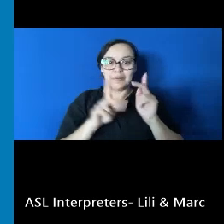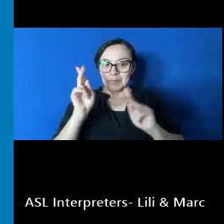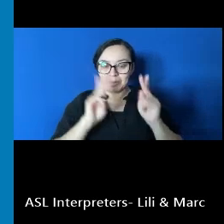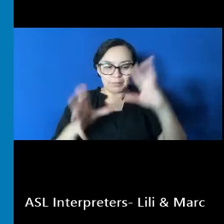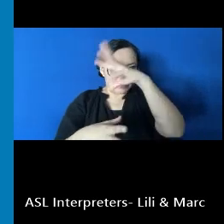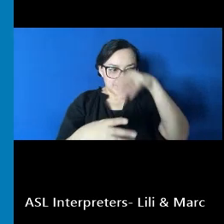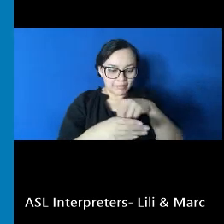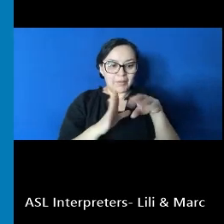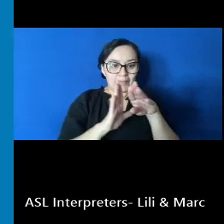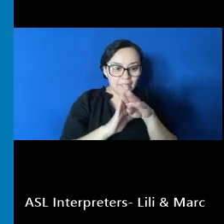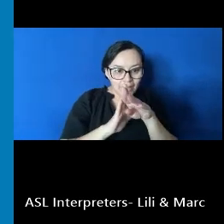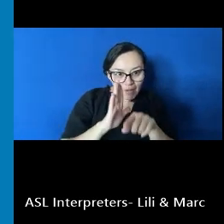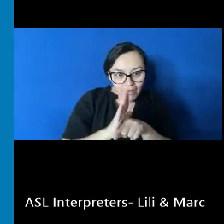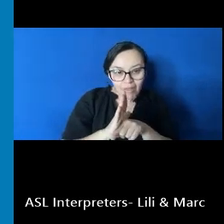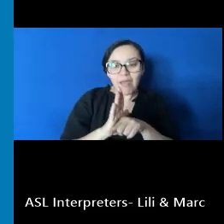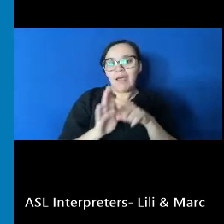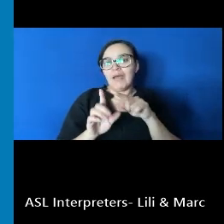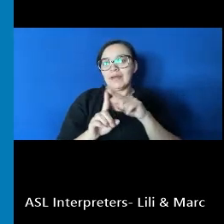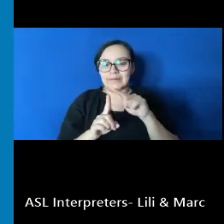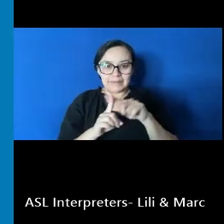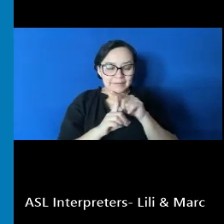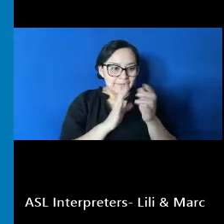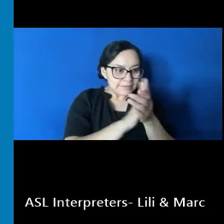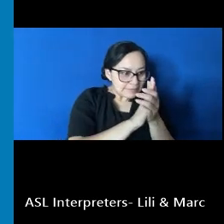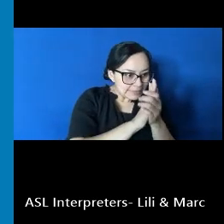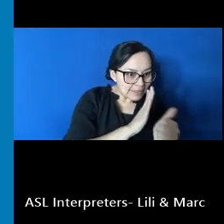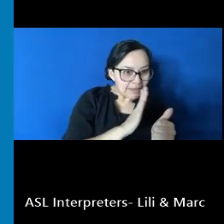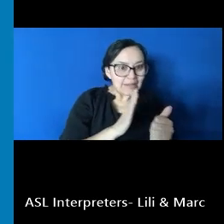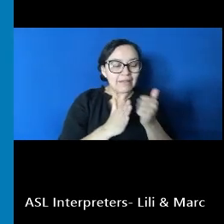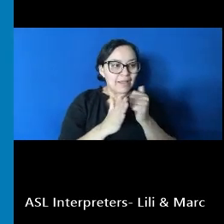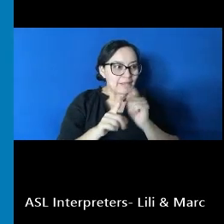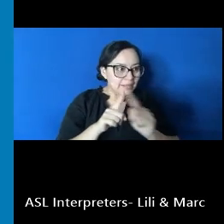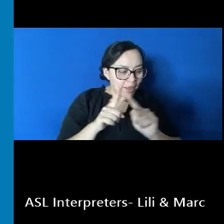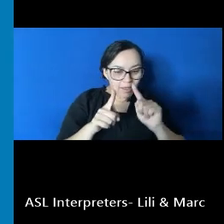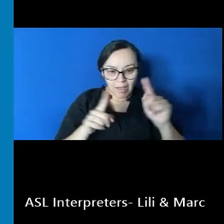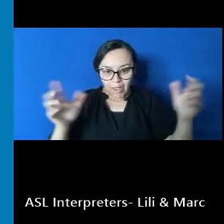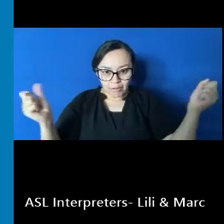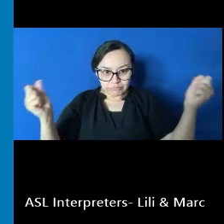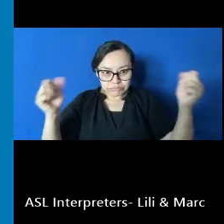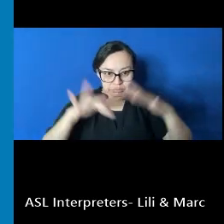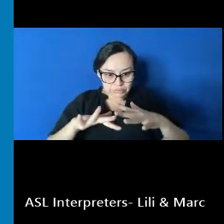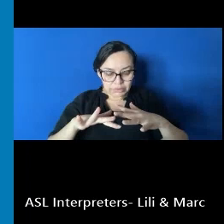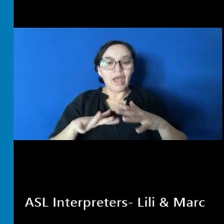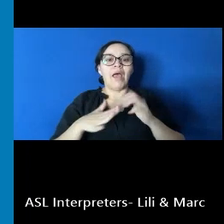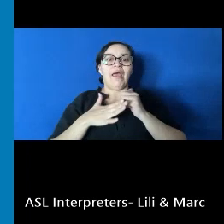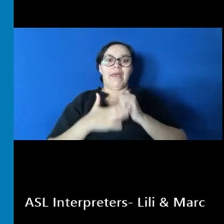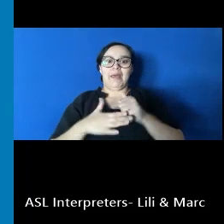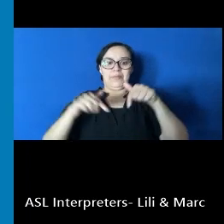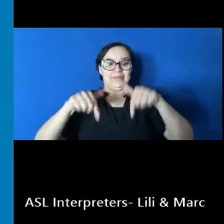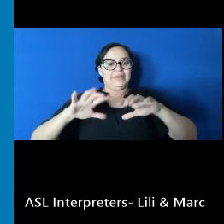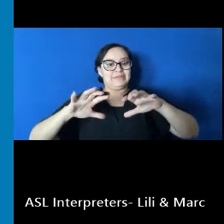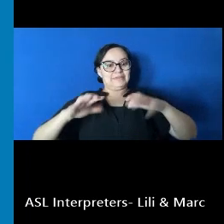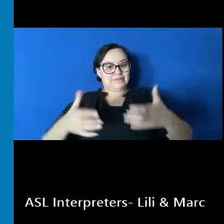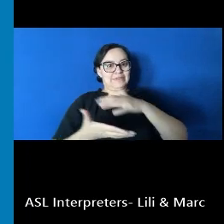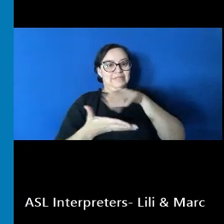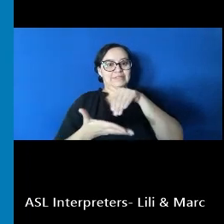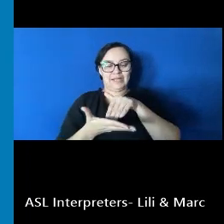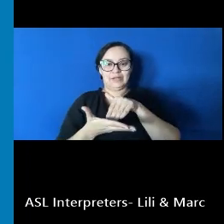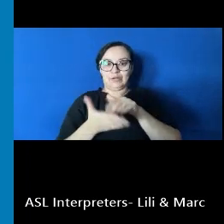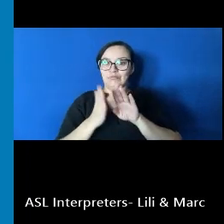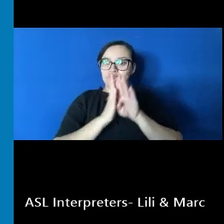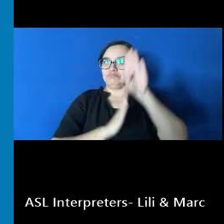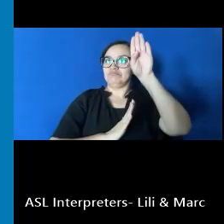we have a de diversity of disciplinas background que and hacen disciplines que el trabajo del Centro Climático del that Caribe make the sea work próspero of the y center ayude be a los dueños de prosperous and